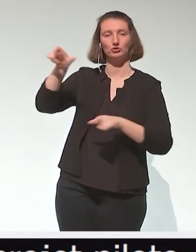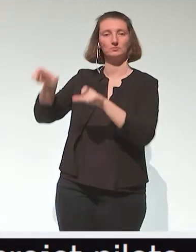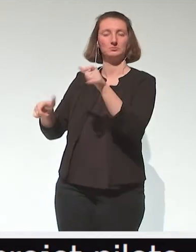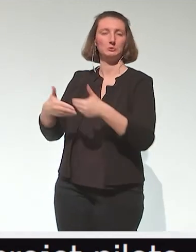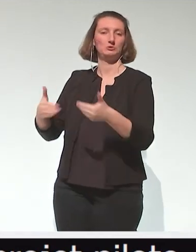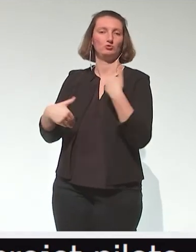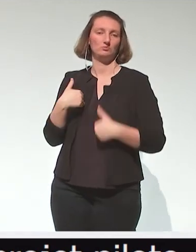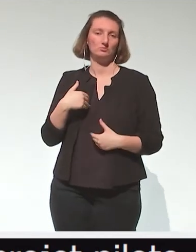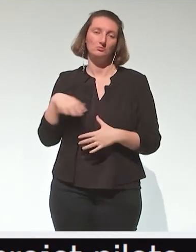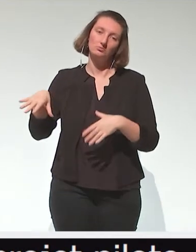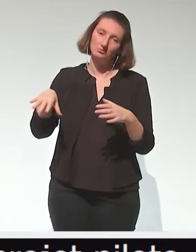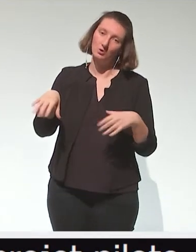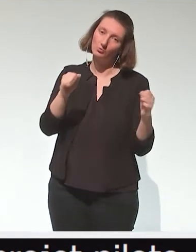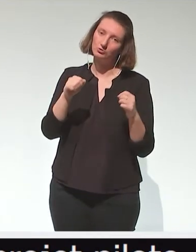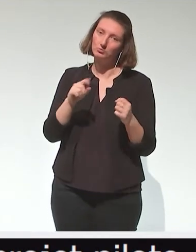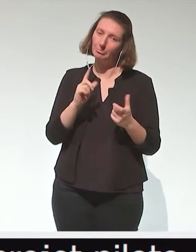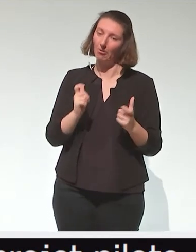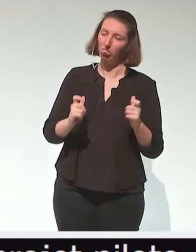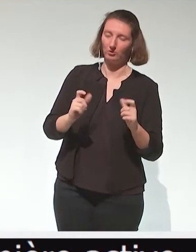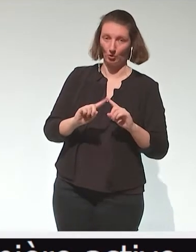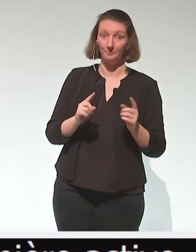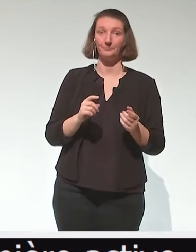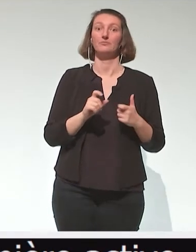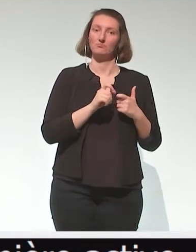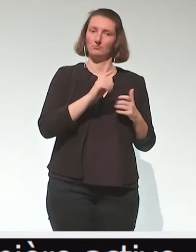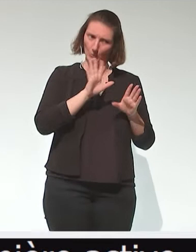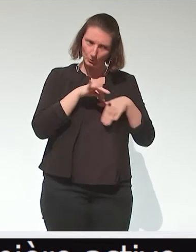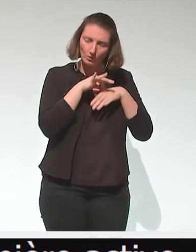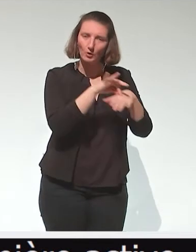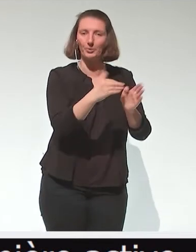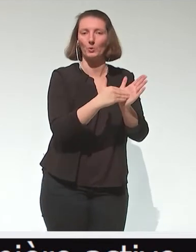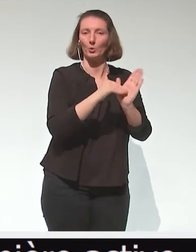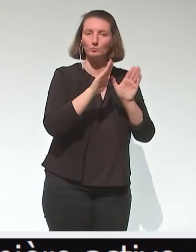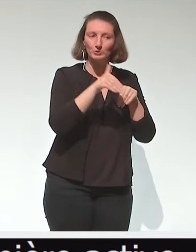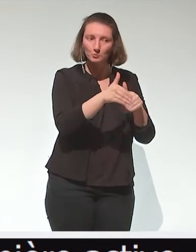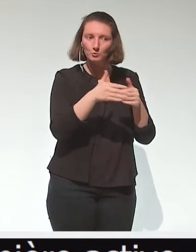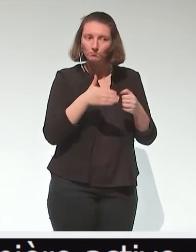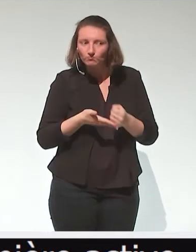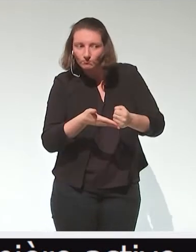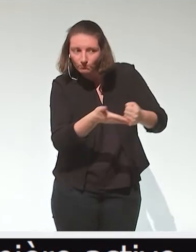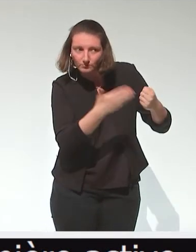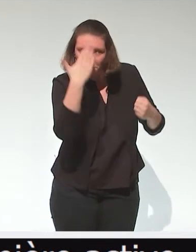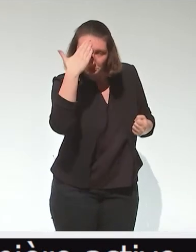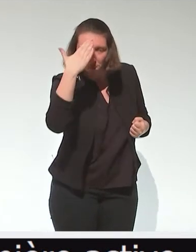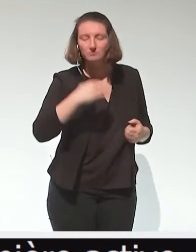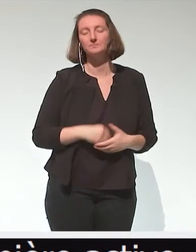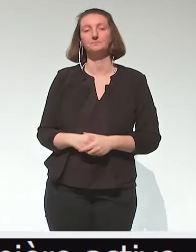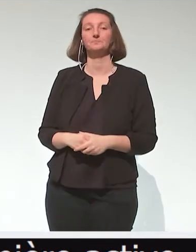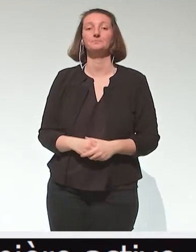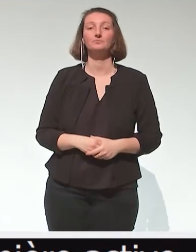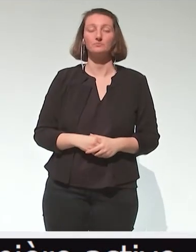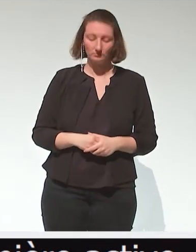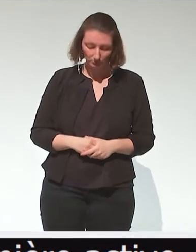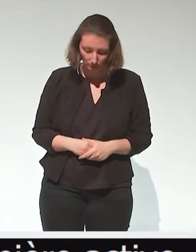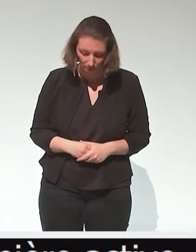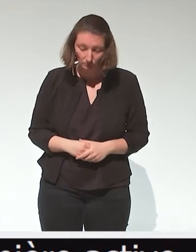companies are informed about the sustainable employment of people with disabilities,